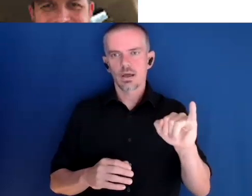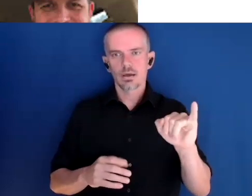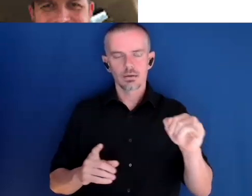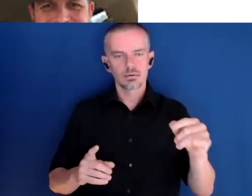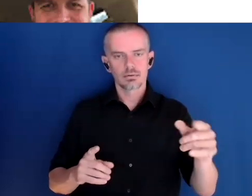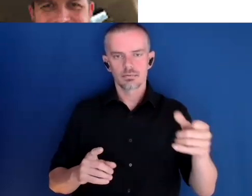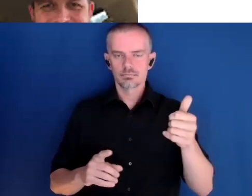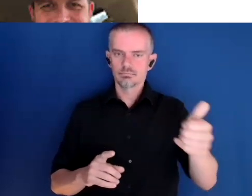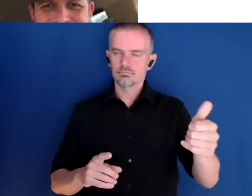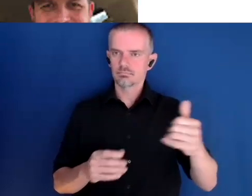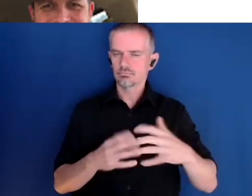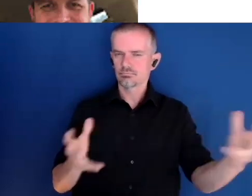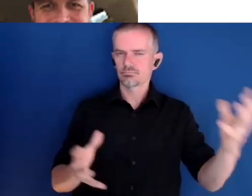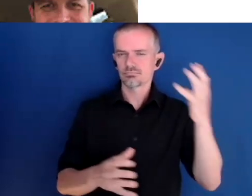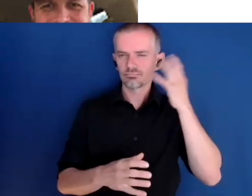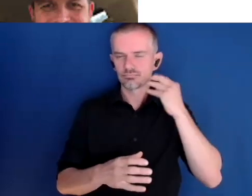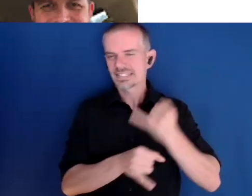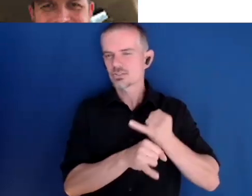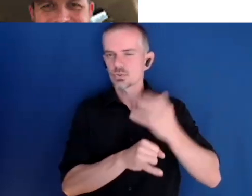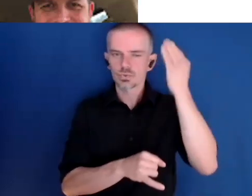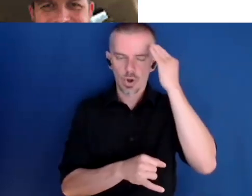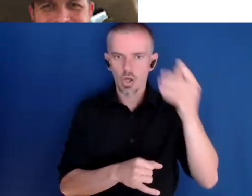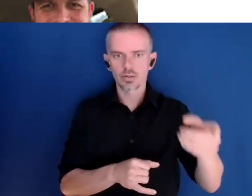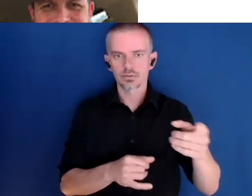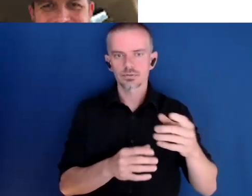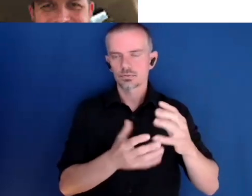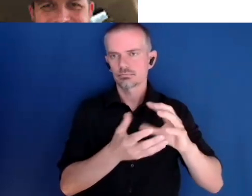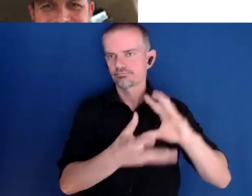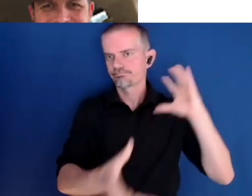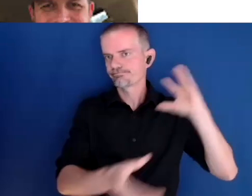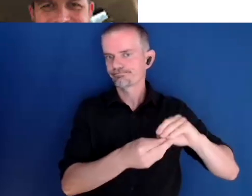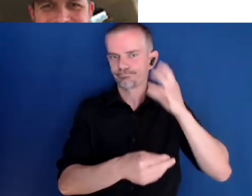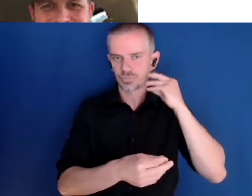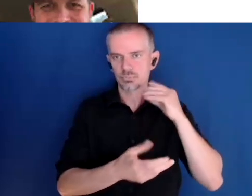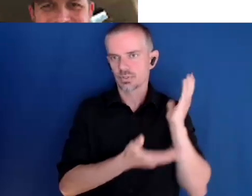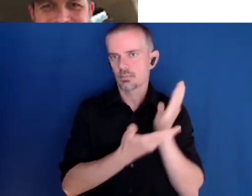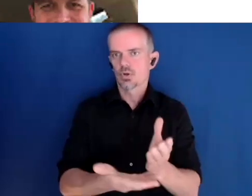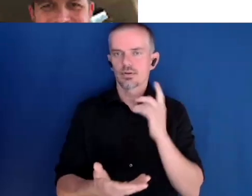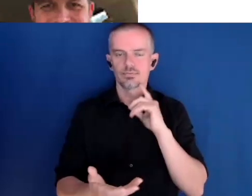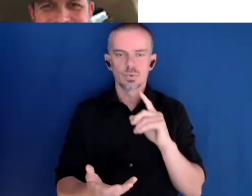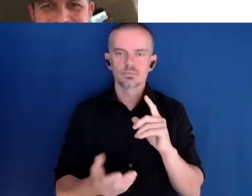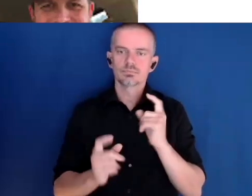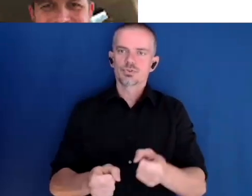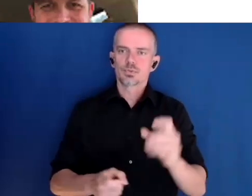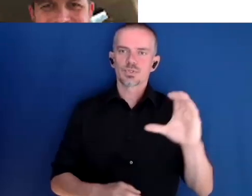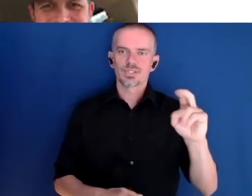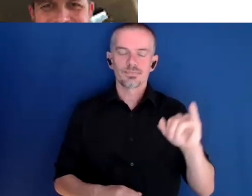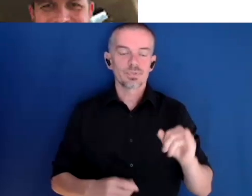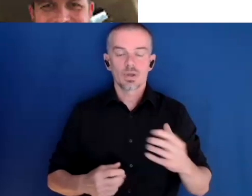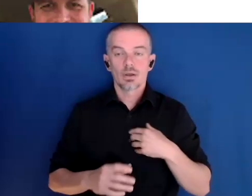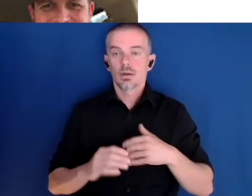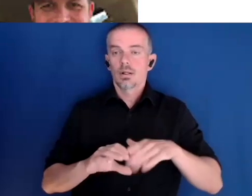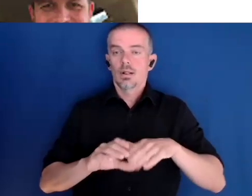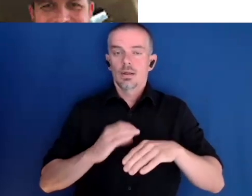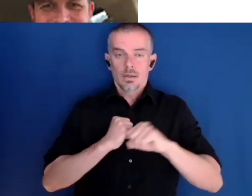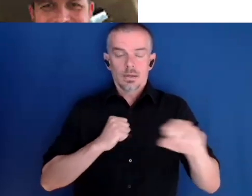institutional knowledge and experience that these folks can add and bring. So without further ado, I will stop my